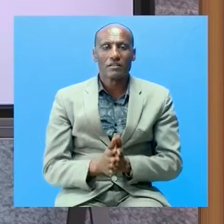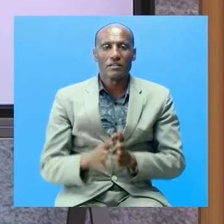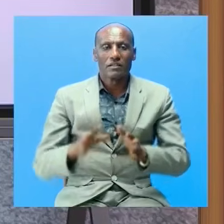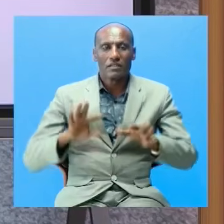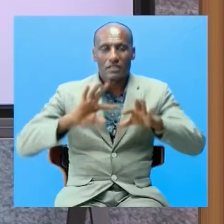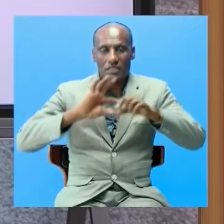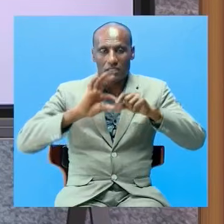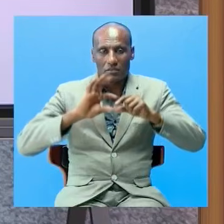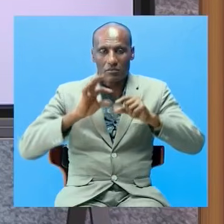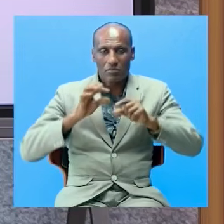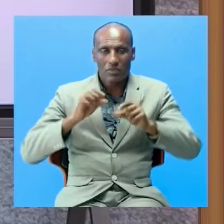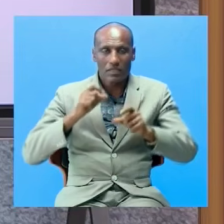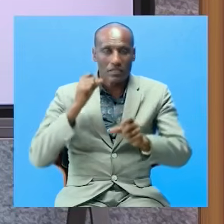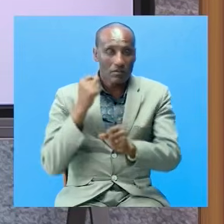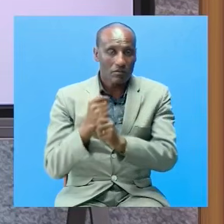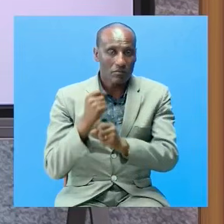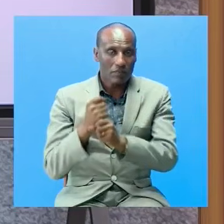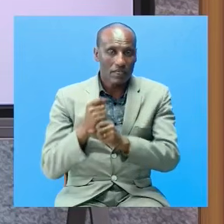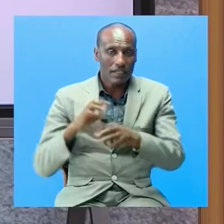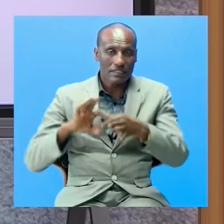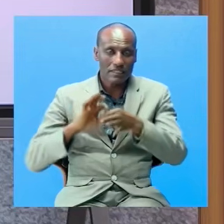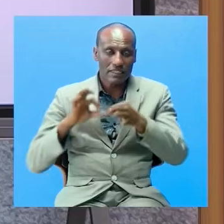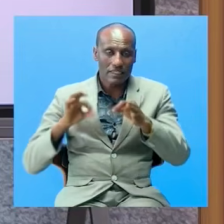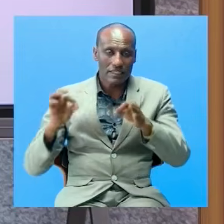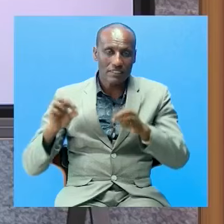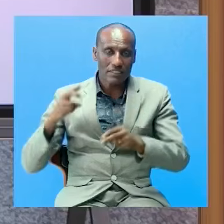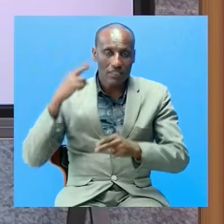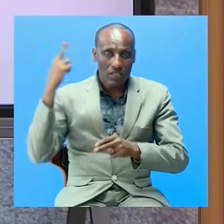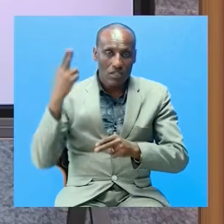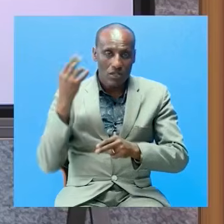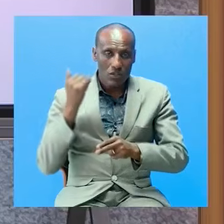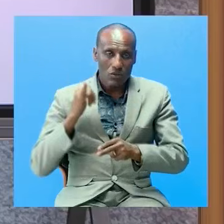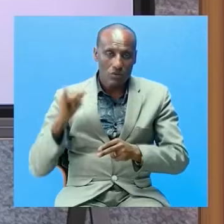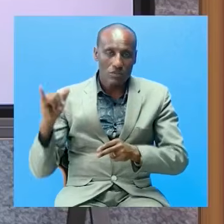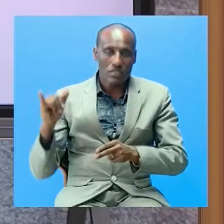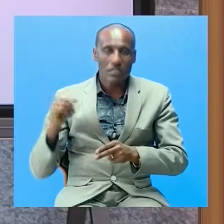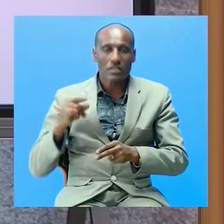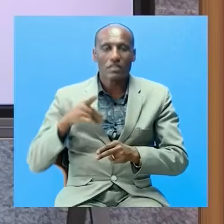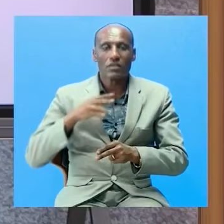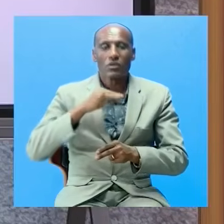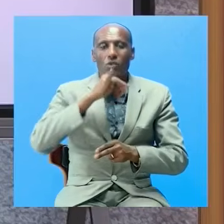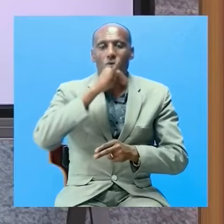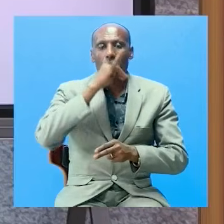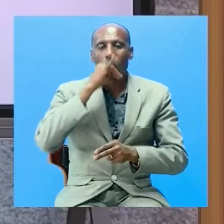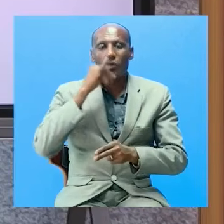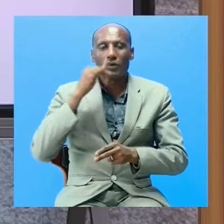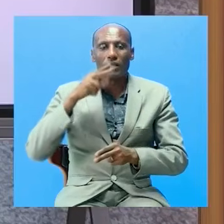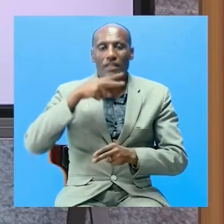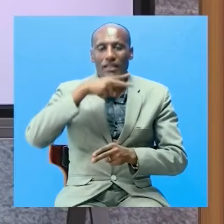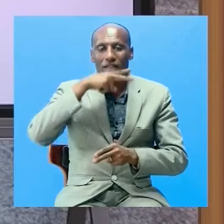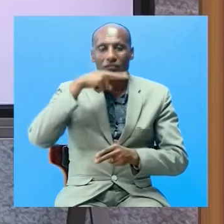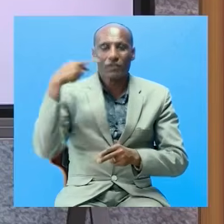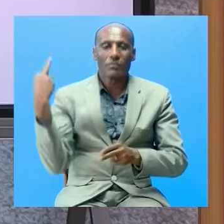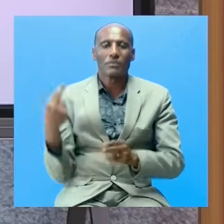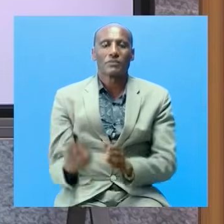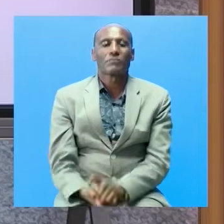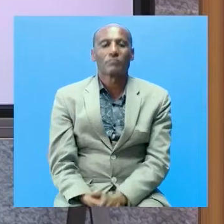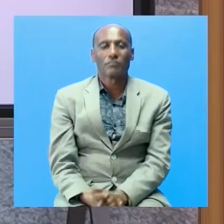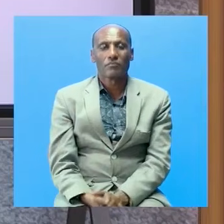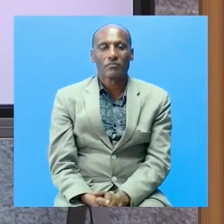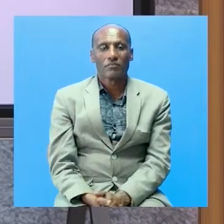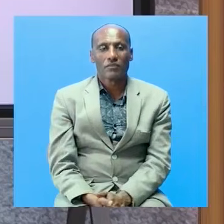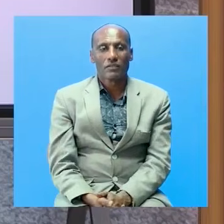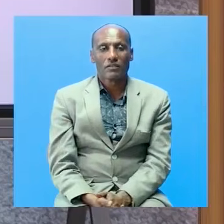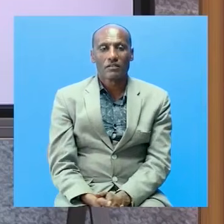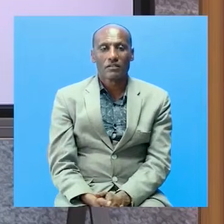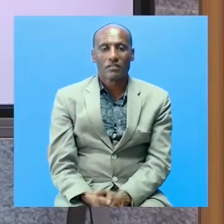probability. Then you can also make sentences using modal auxiliaries. Yes, you will show